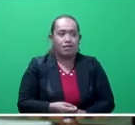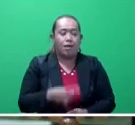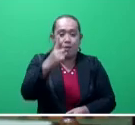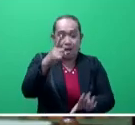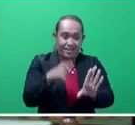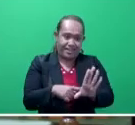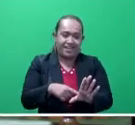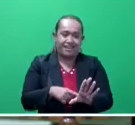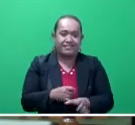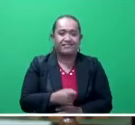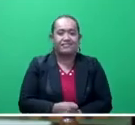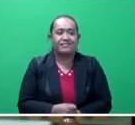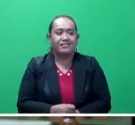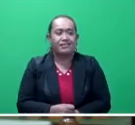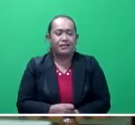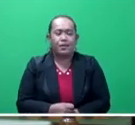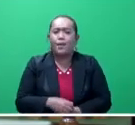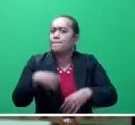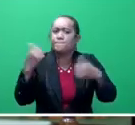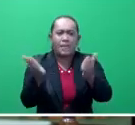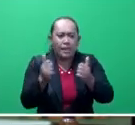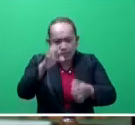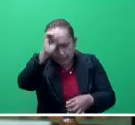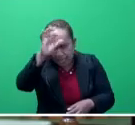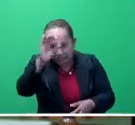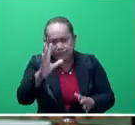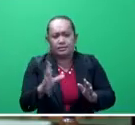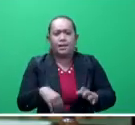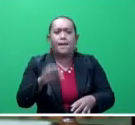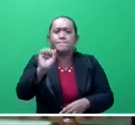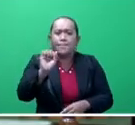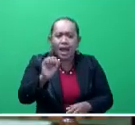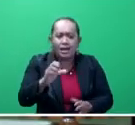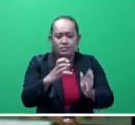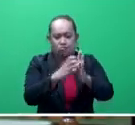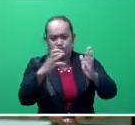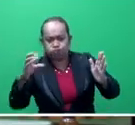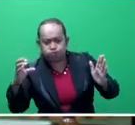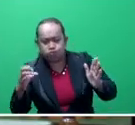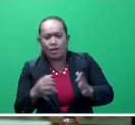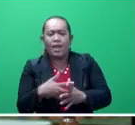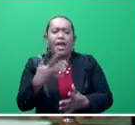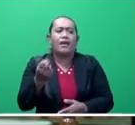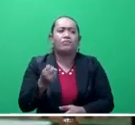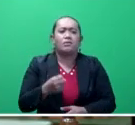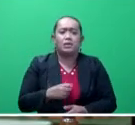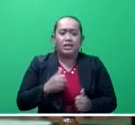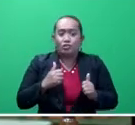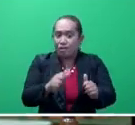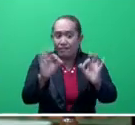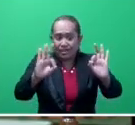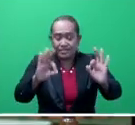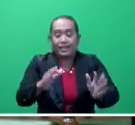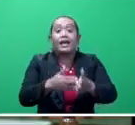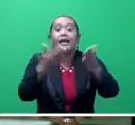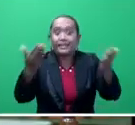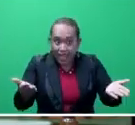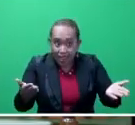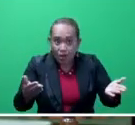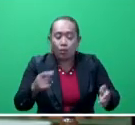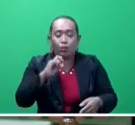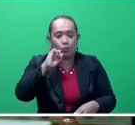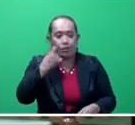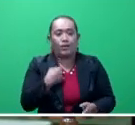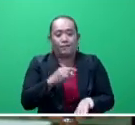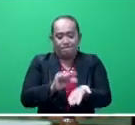many taxis, minibuses, bus companies, they could not drive, they could not get an income. So for them to now operate, they have to incur